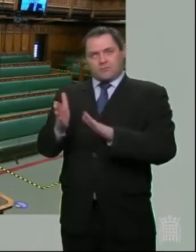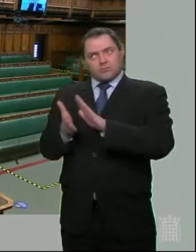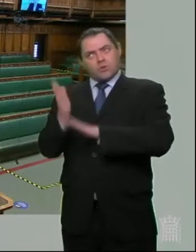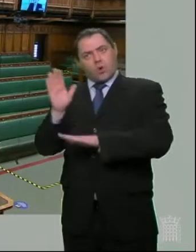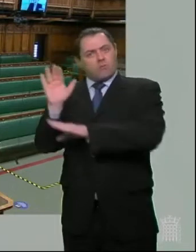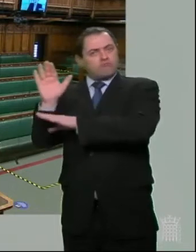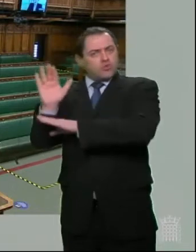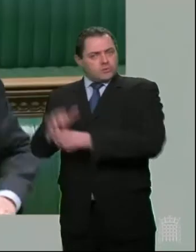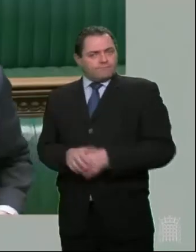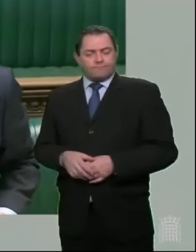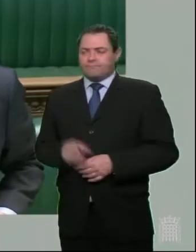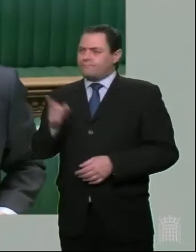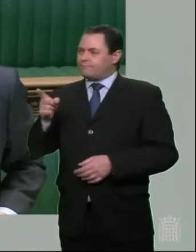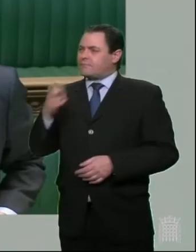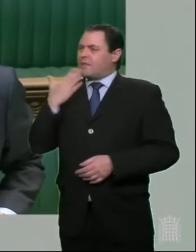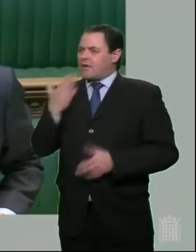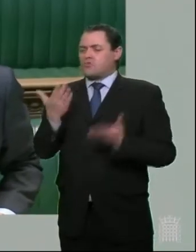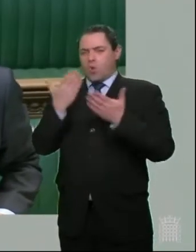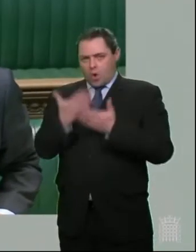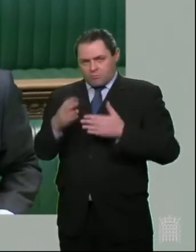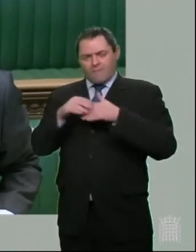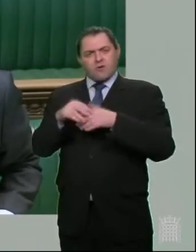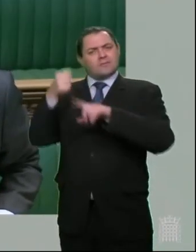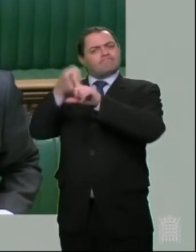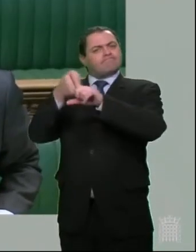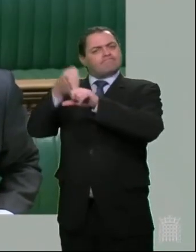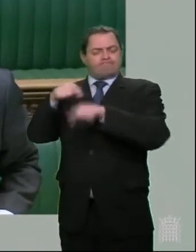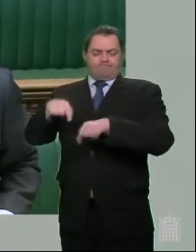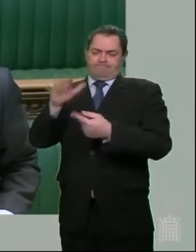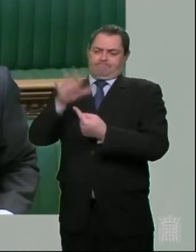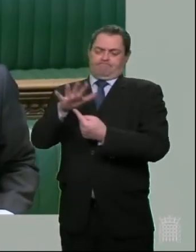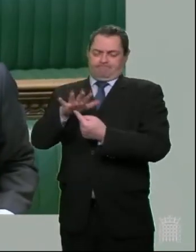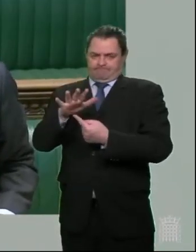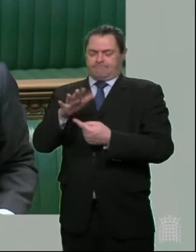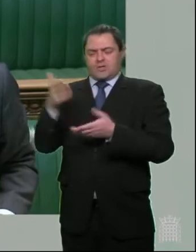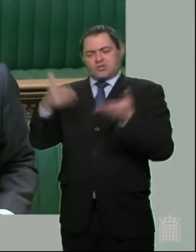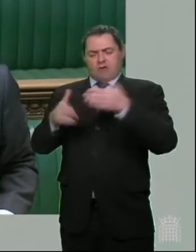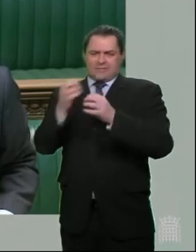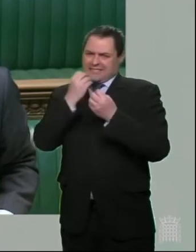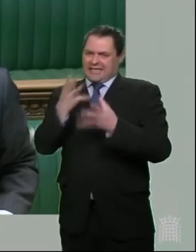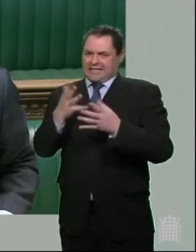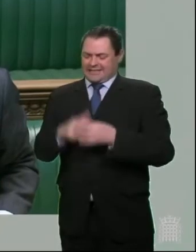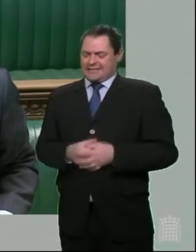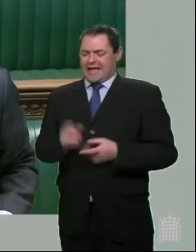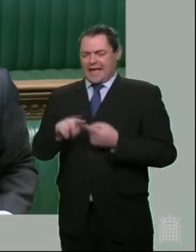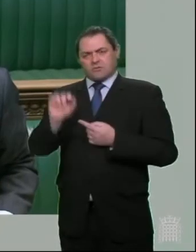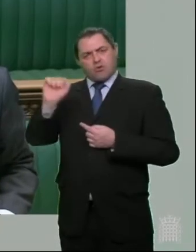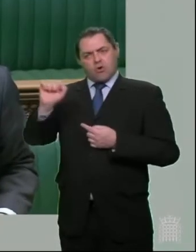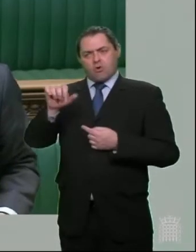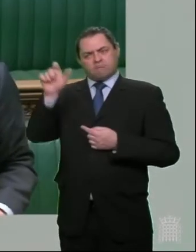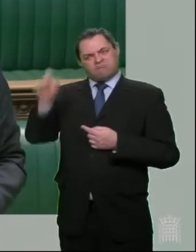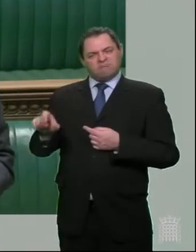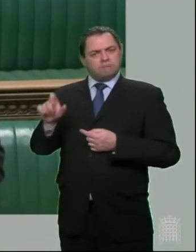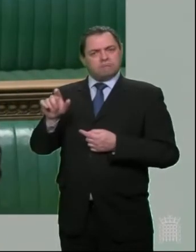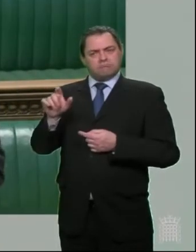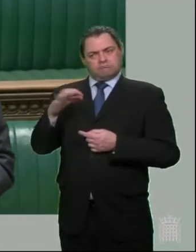Yes, indeed, Mr. Speaker, and I thank my honourable friend for what she's doing to campaign for such an excellent charity and indeed for her constituent David. I